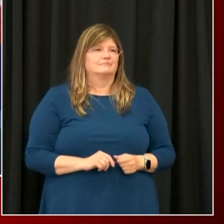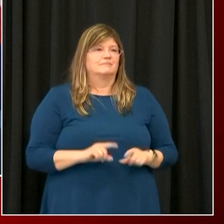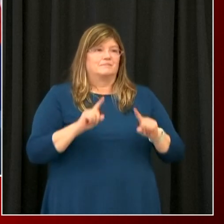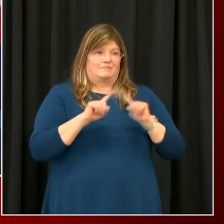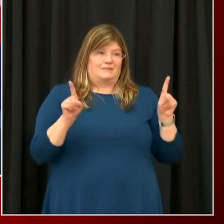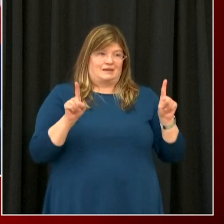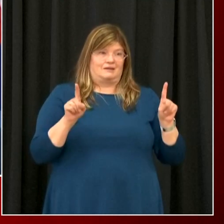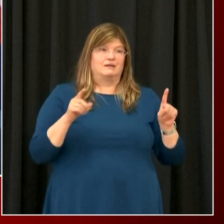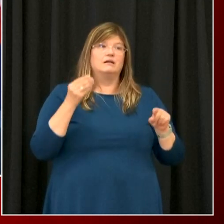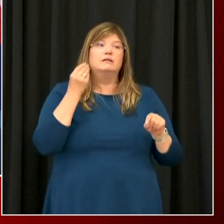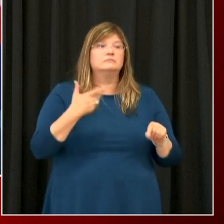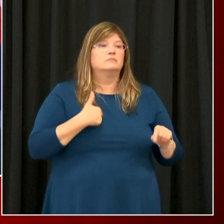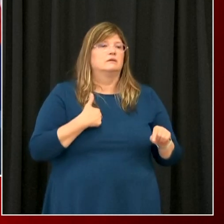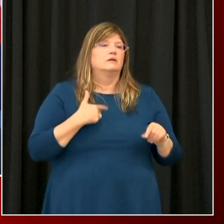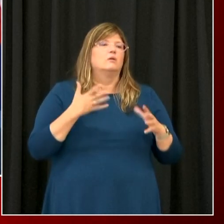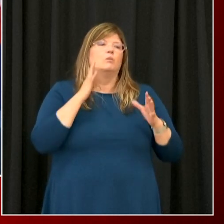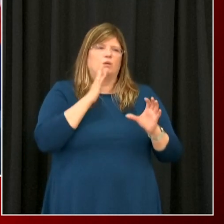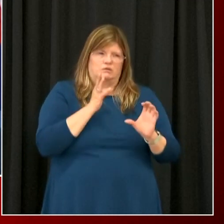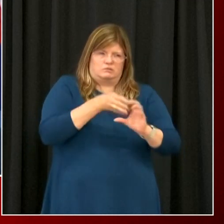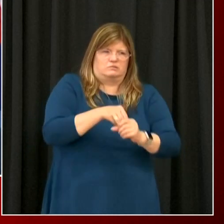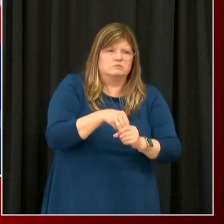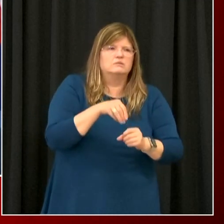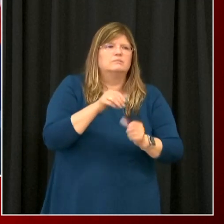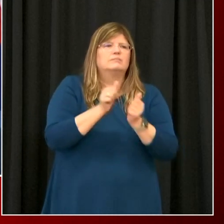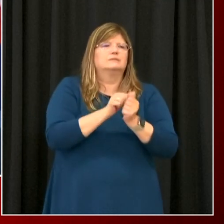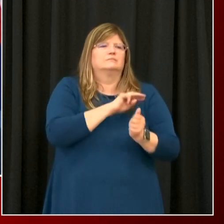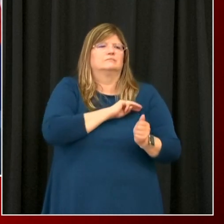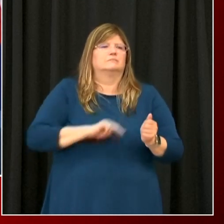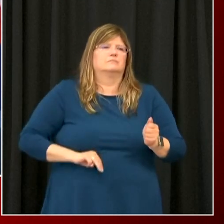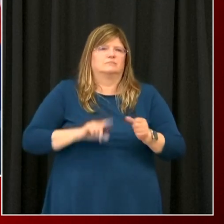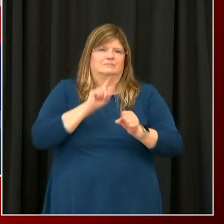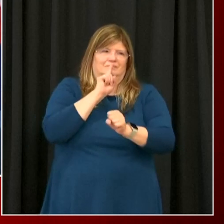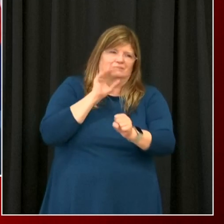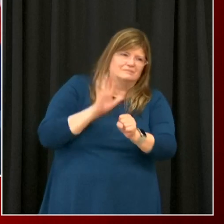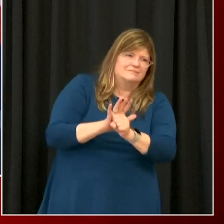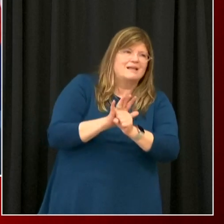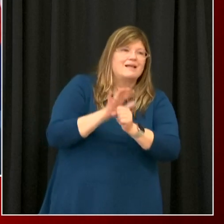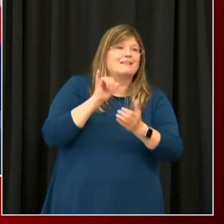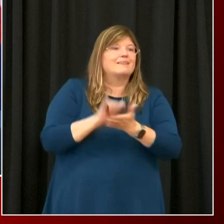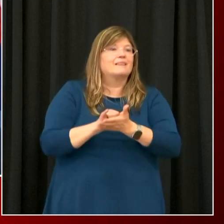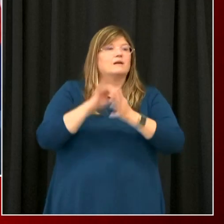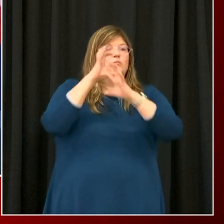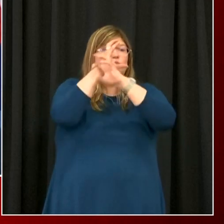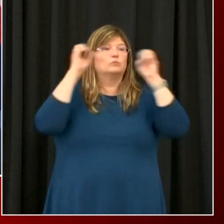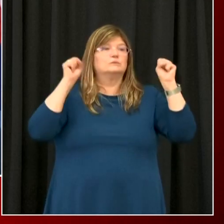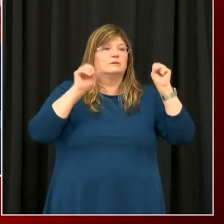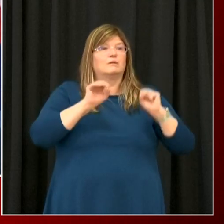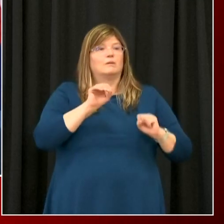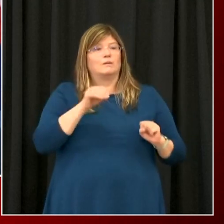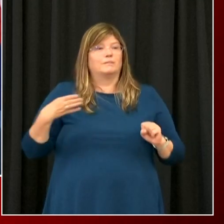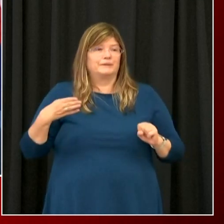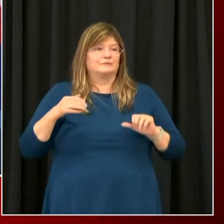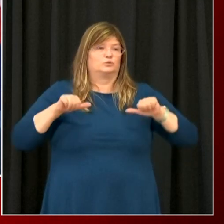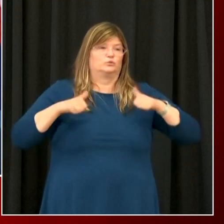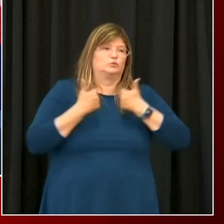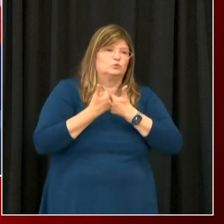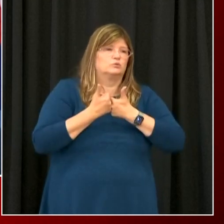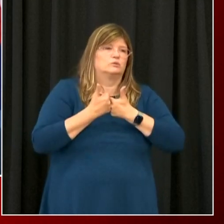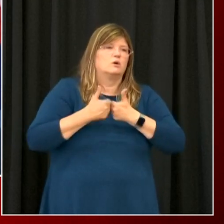to participate in the mayor's pledge that former President Obama challenged American mayors